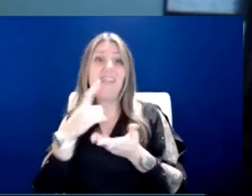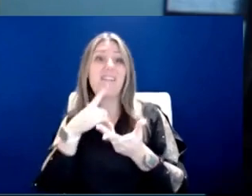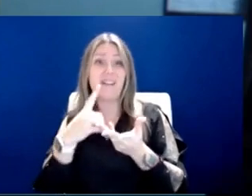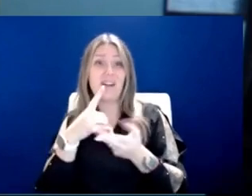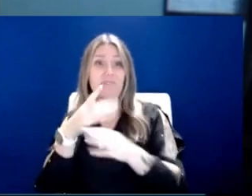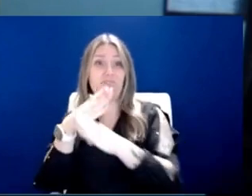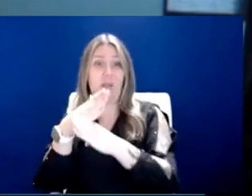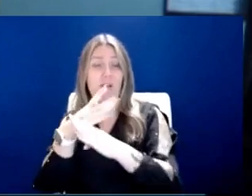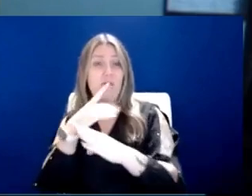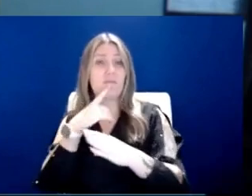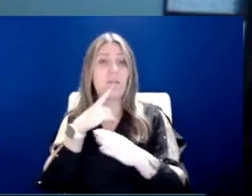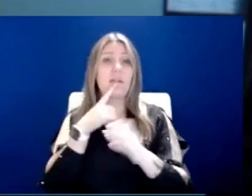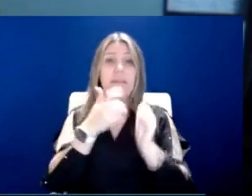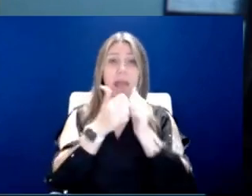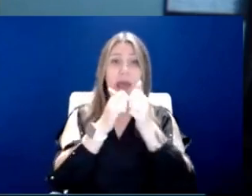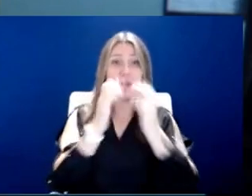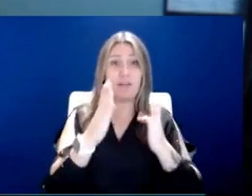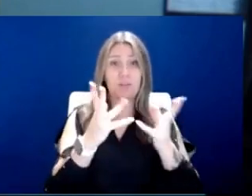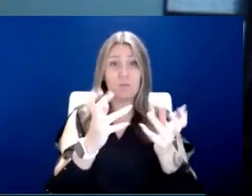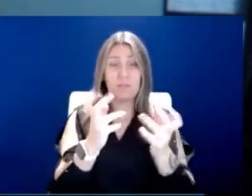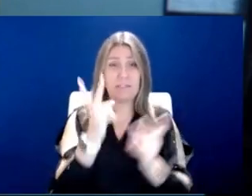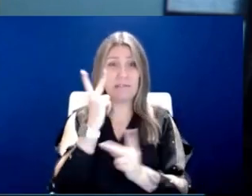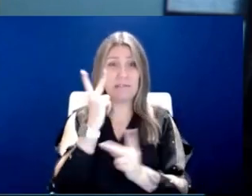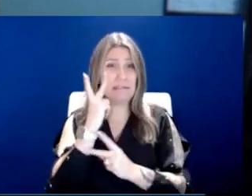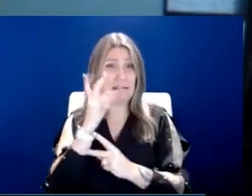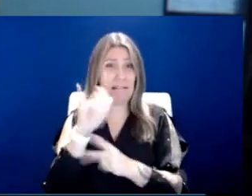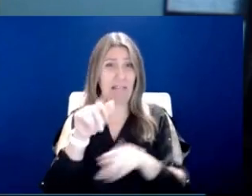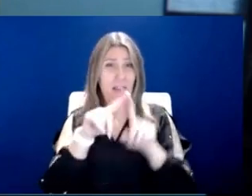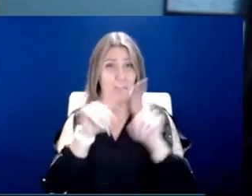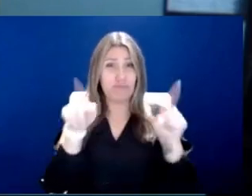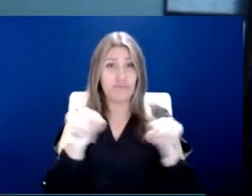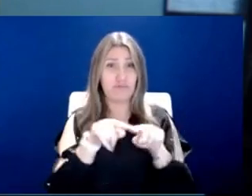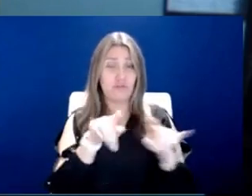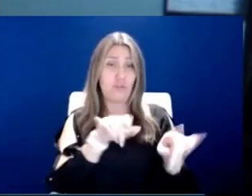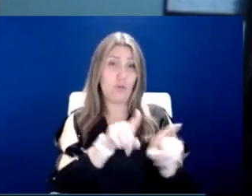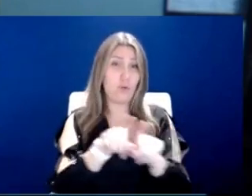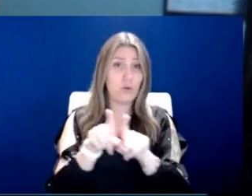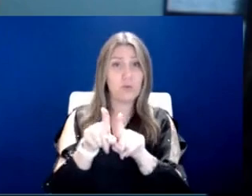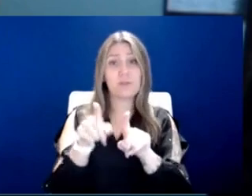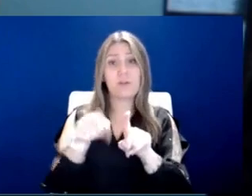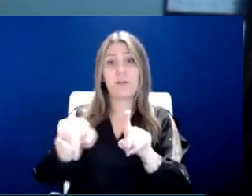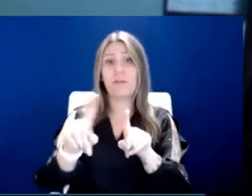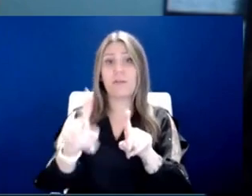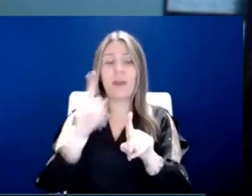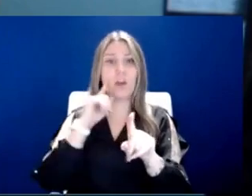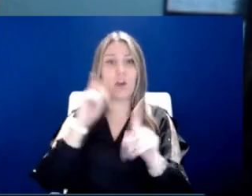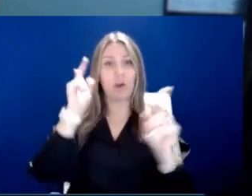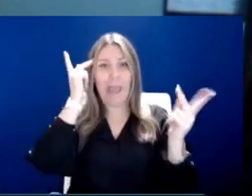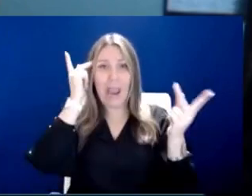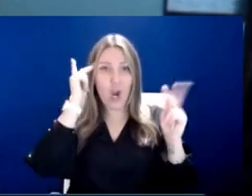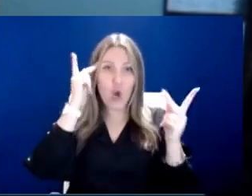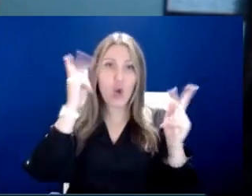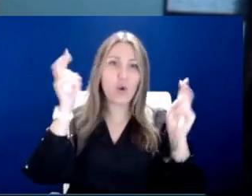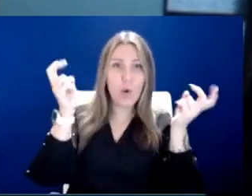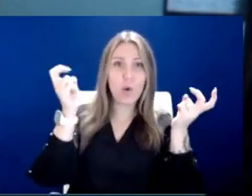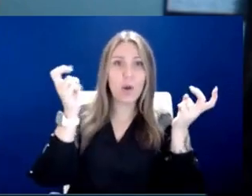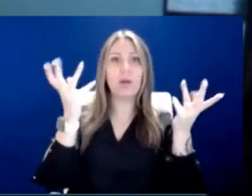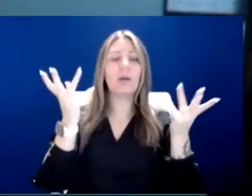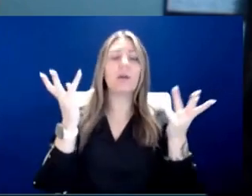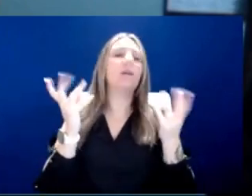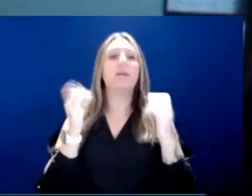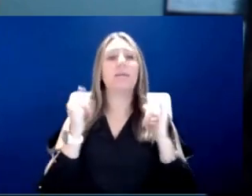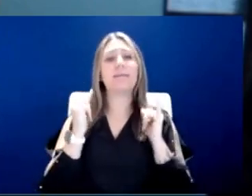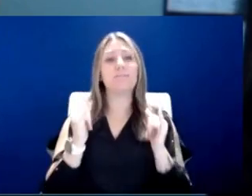screen themselves. They are just as paranoid, if you will, as we are, that you're going to make